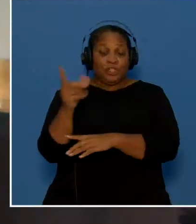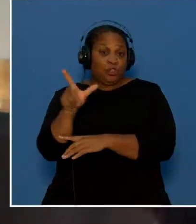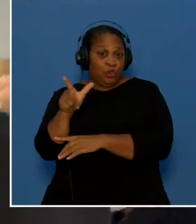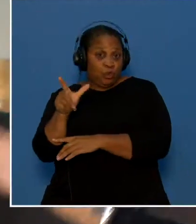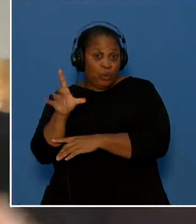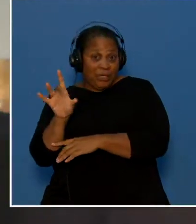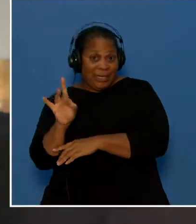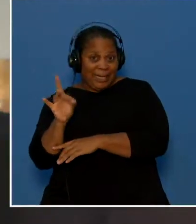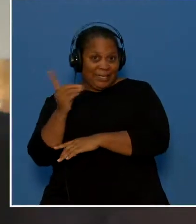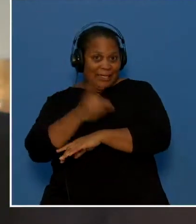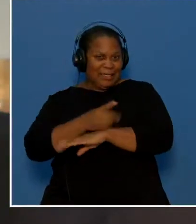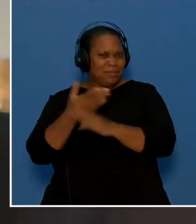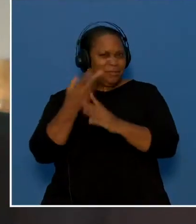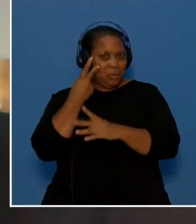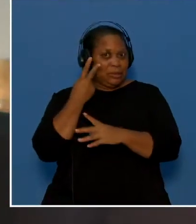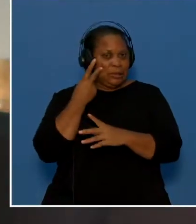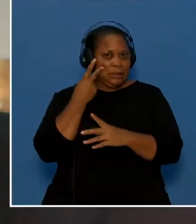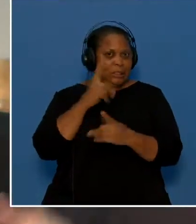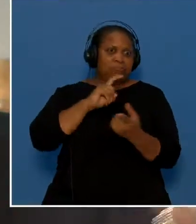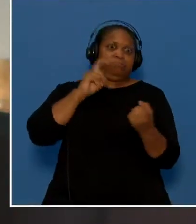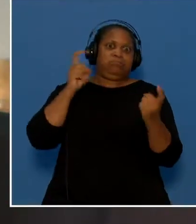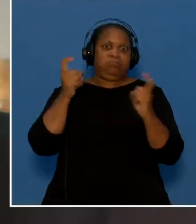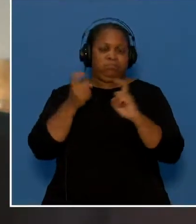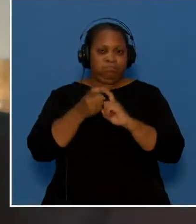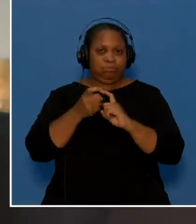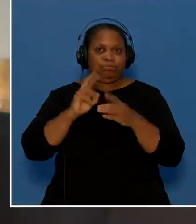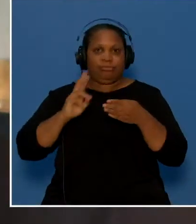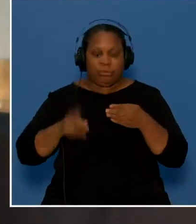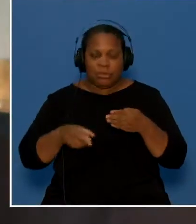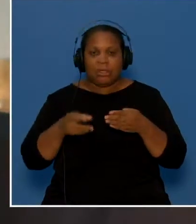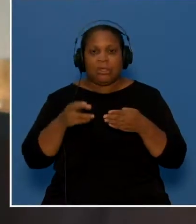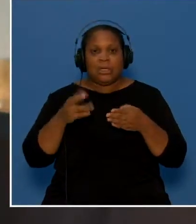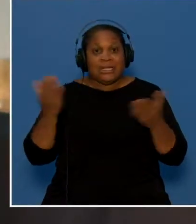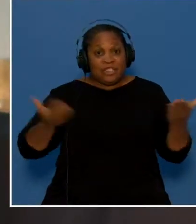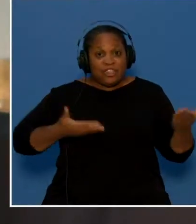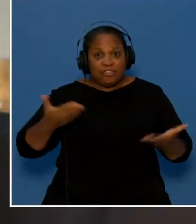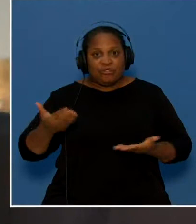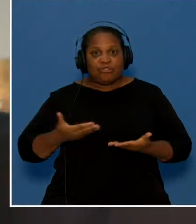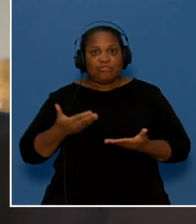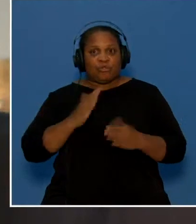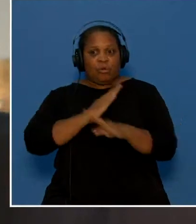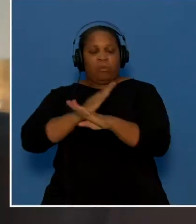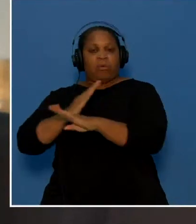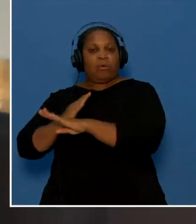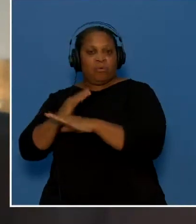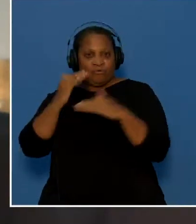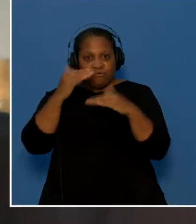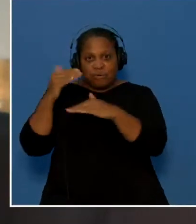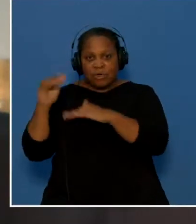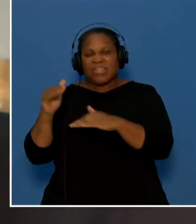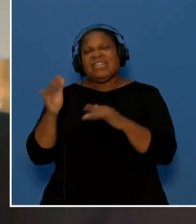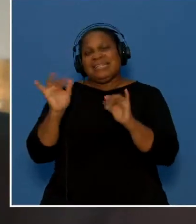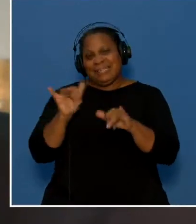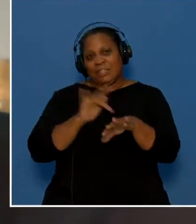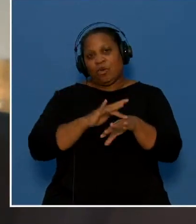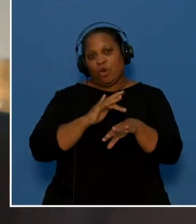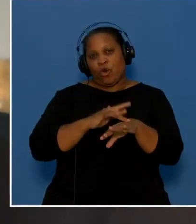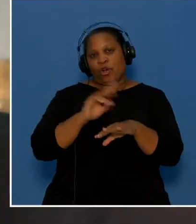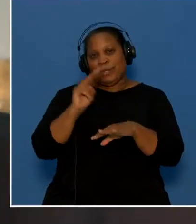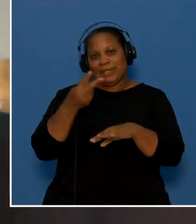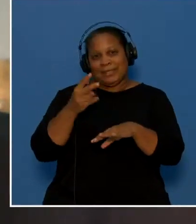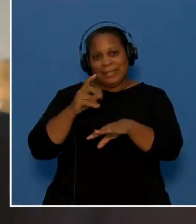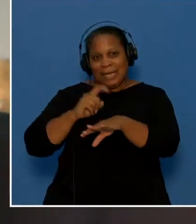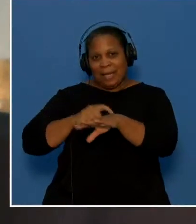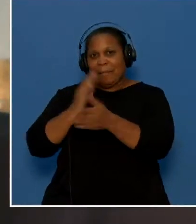before you will actually see any type of results as a result of the introduction of the mitigants. So we're still in the early days of that second cycle to